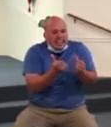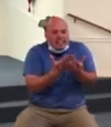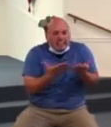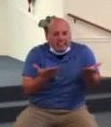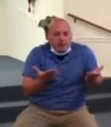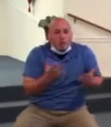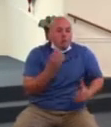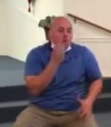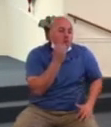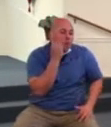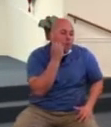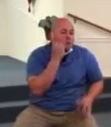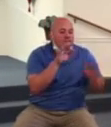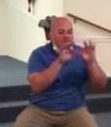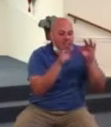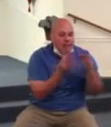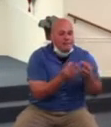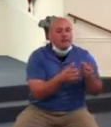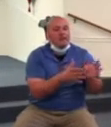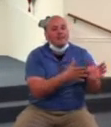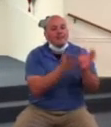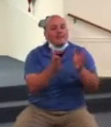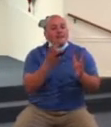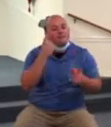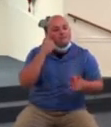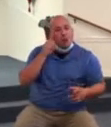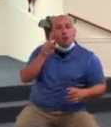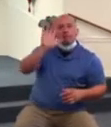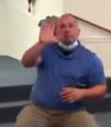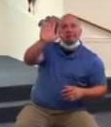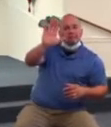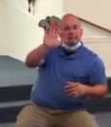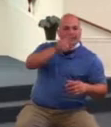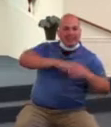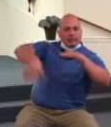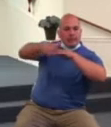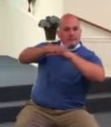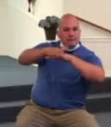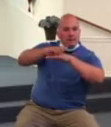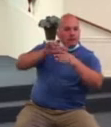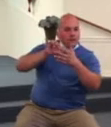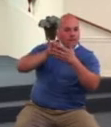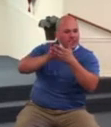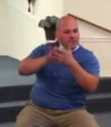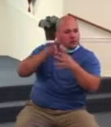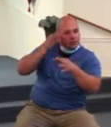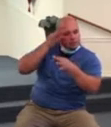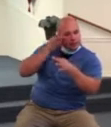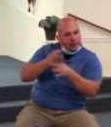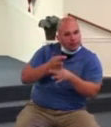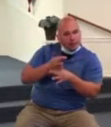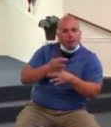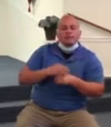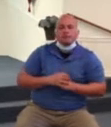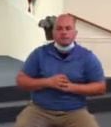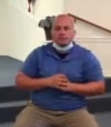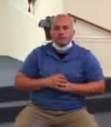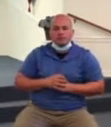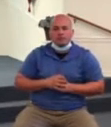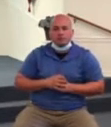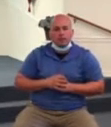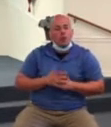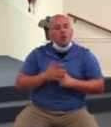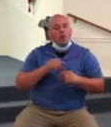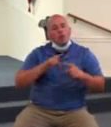family, for the kingdom of God. That's faith. When you put God